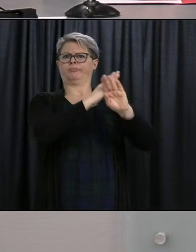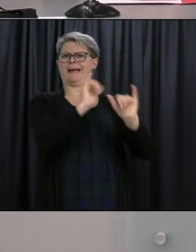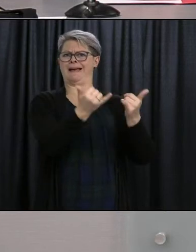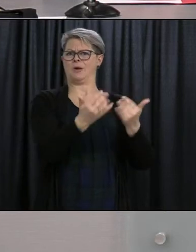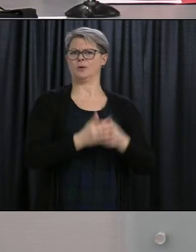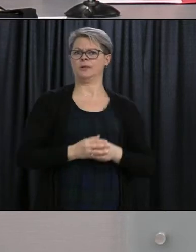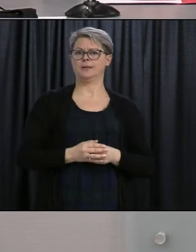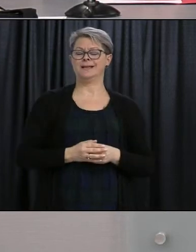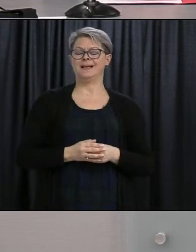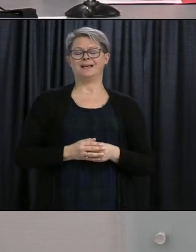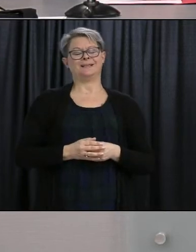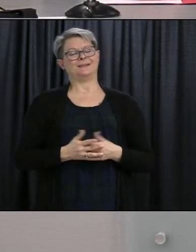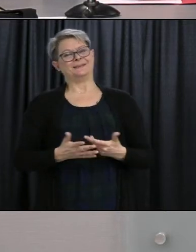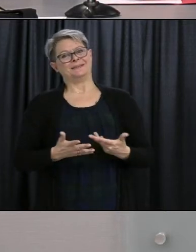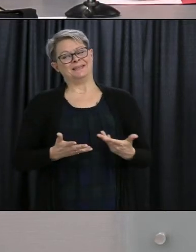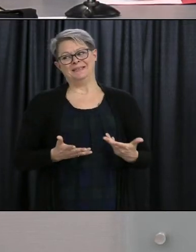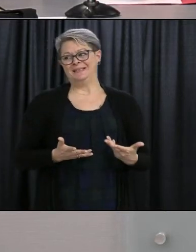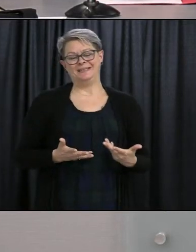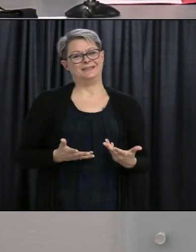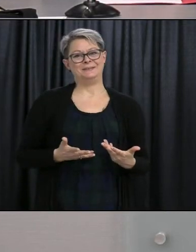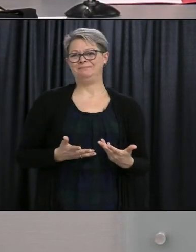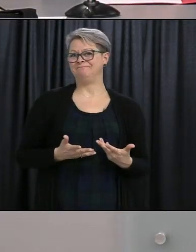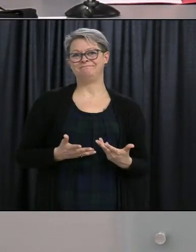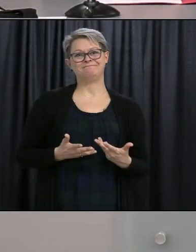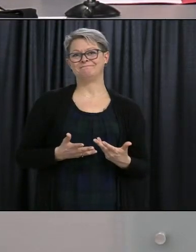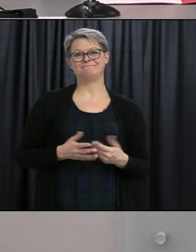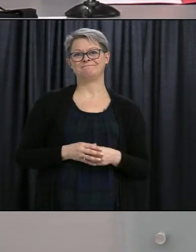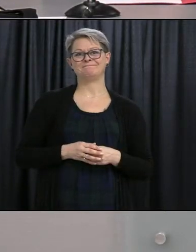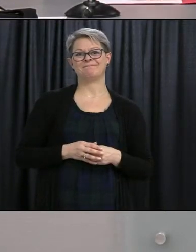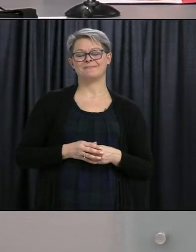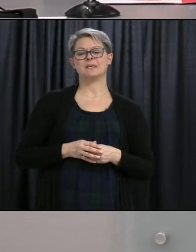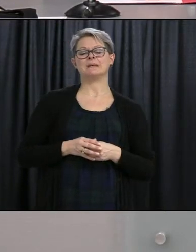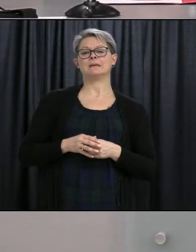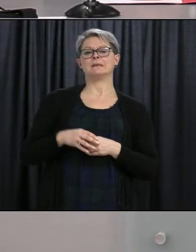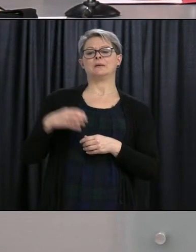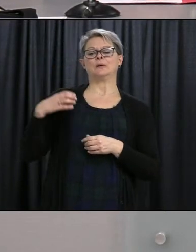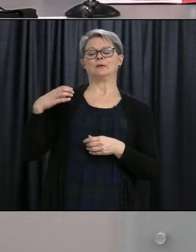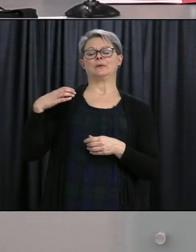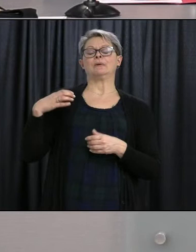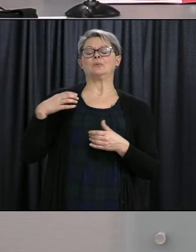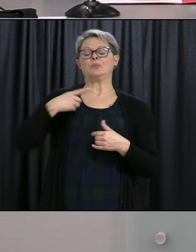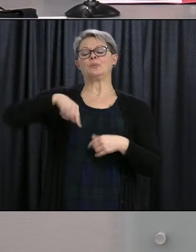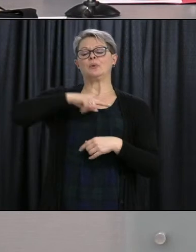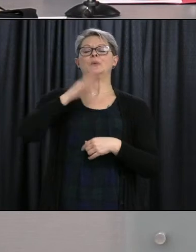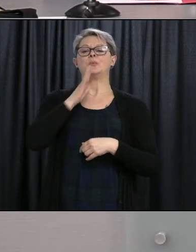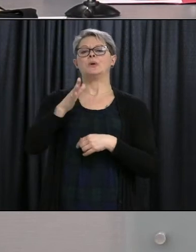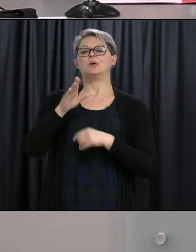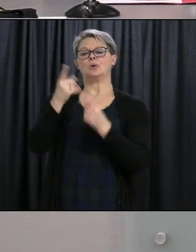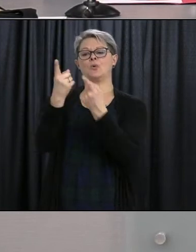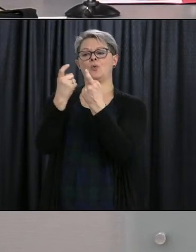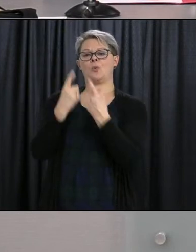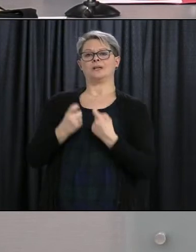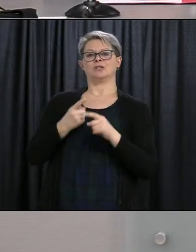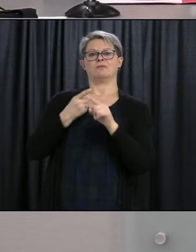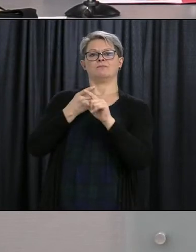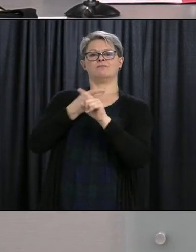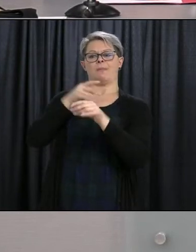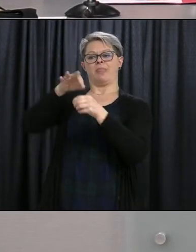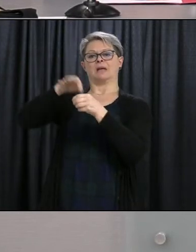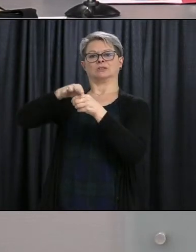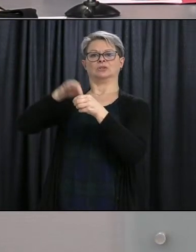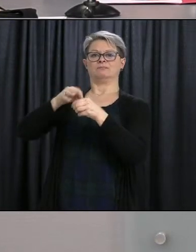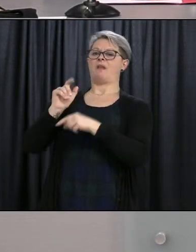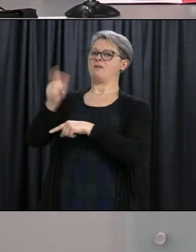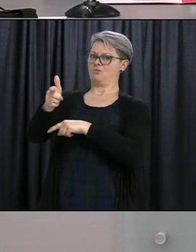So I don't even know. We're going to have questions about the election afterwards, but specifically with